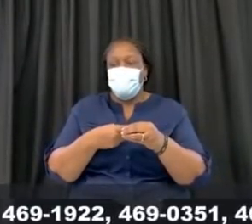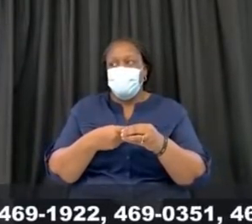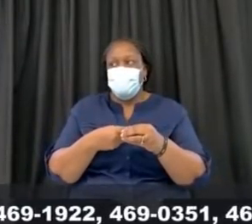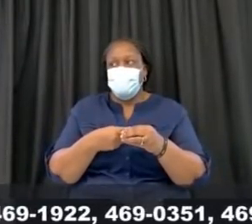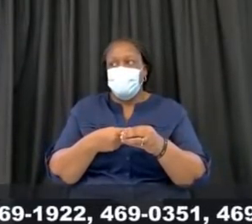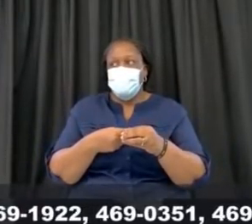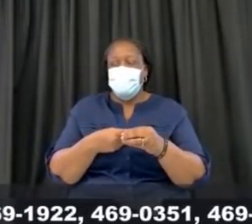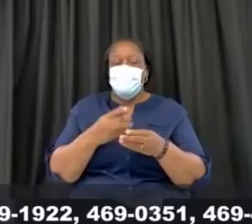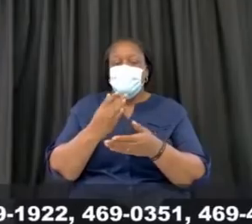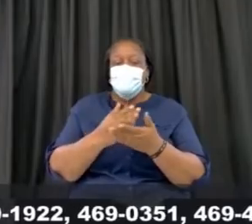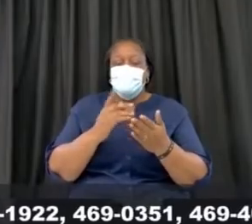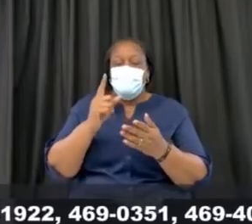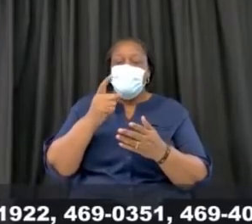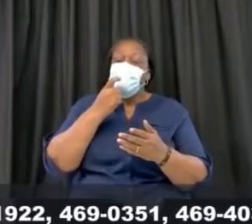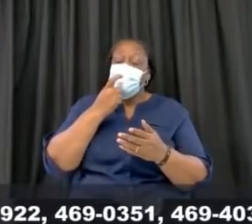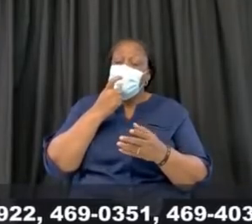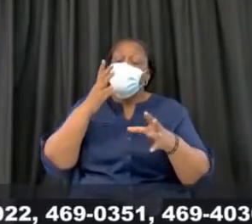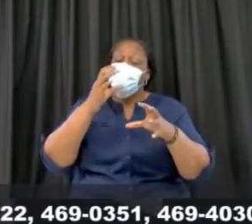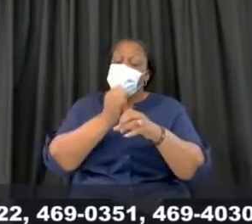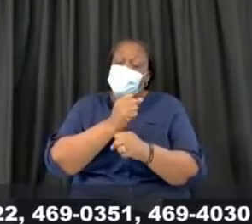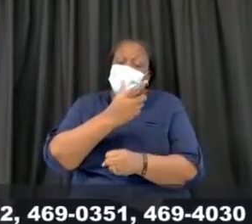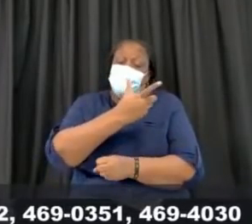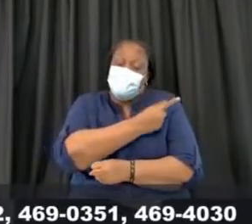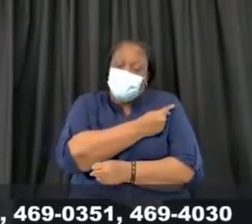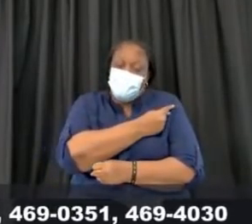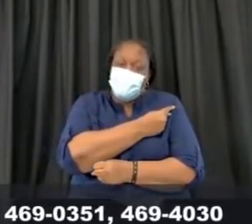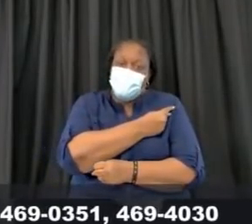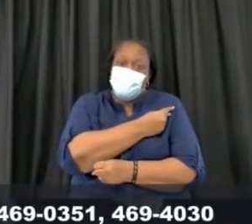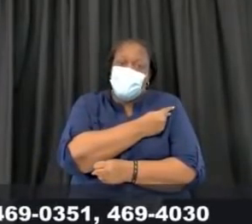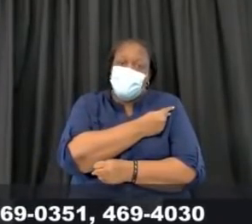not vaccinated and becomes infected?